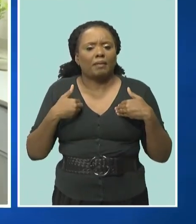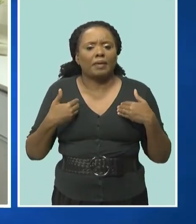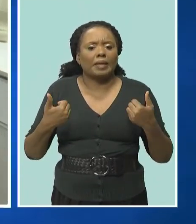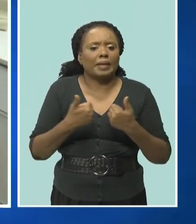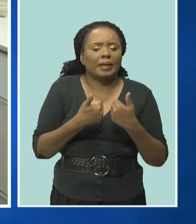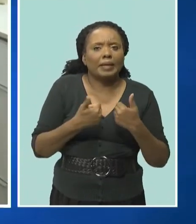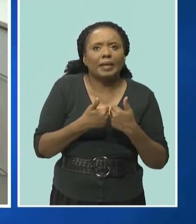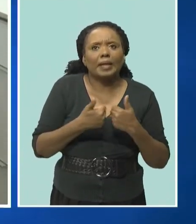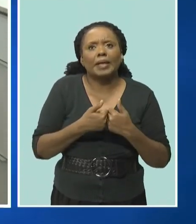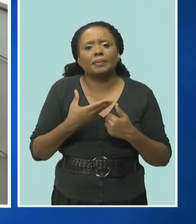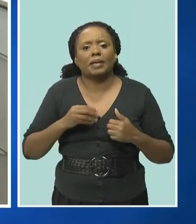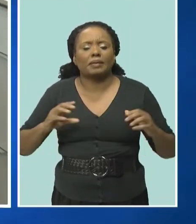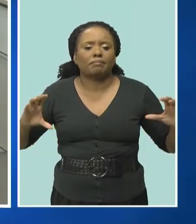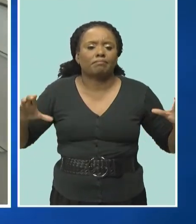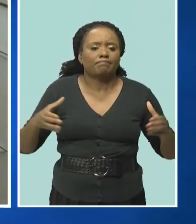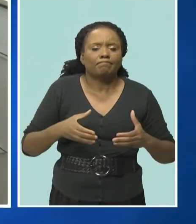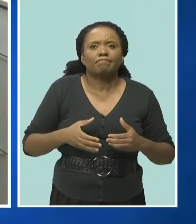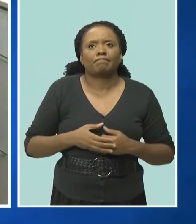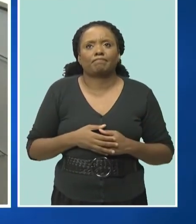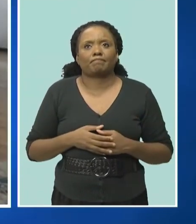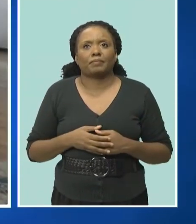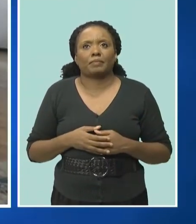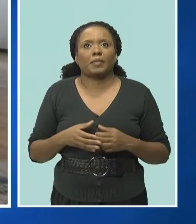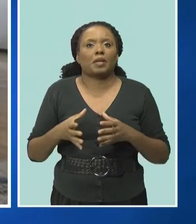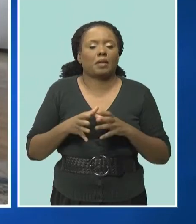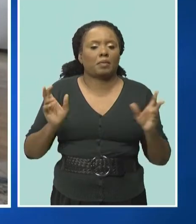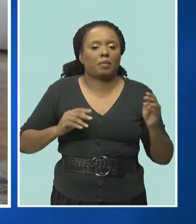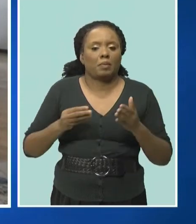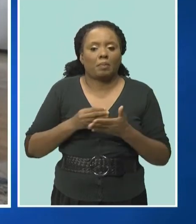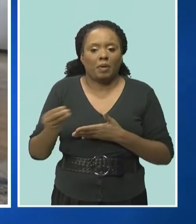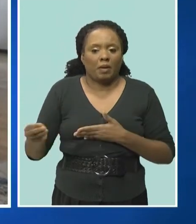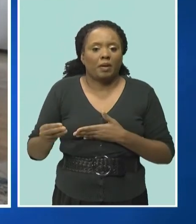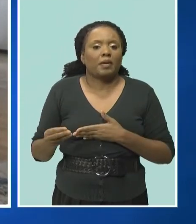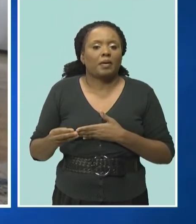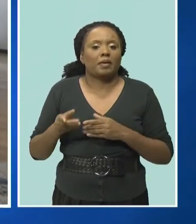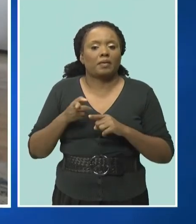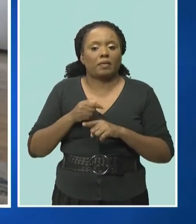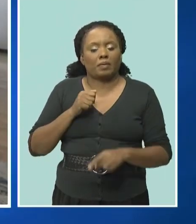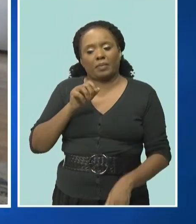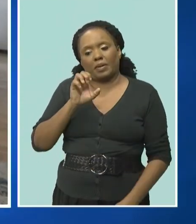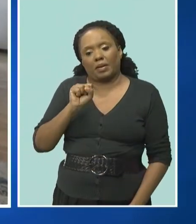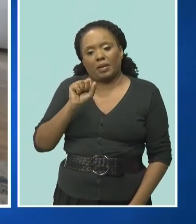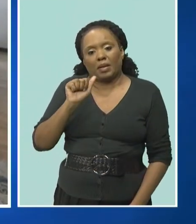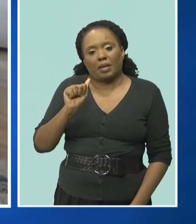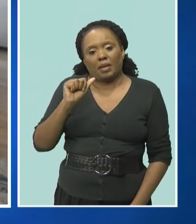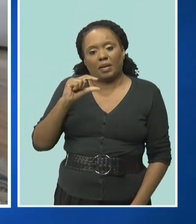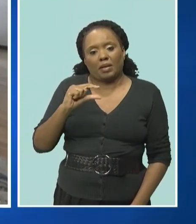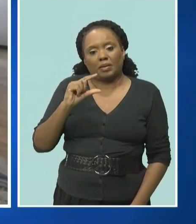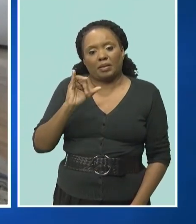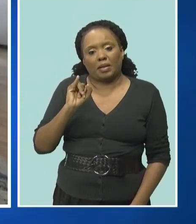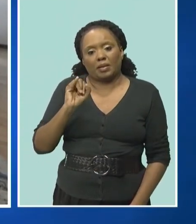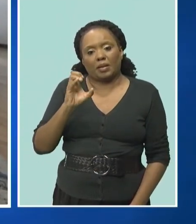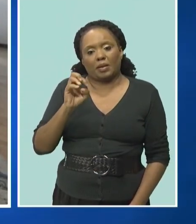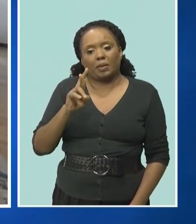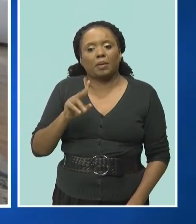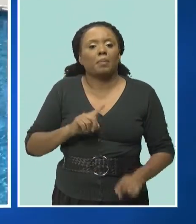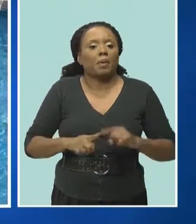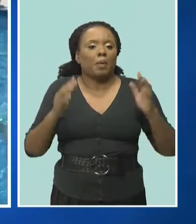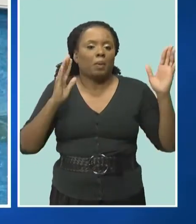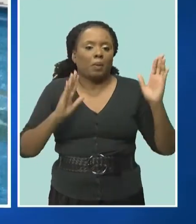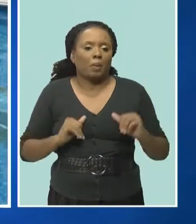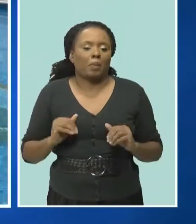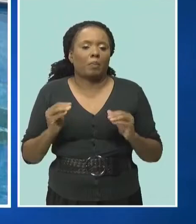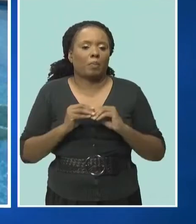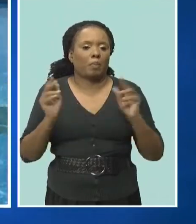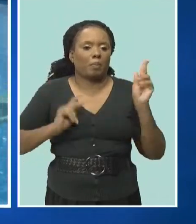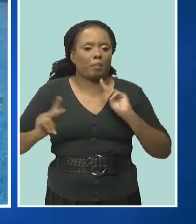gatherings. While a number of buyers are Sagicor clients, there's also foreign interest, and there's a hope the upcoming tourist season could generate